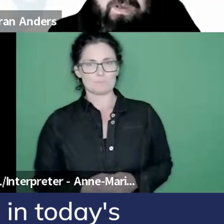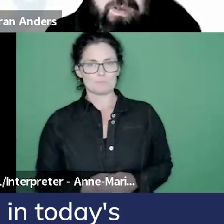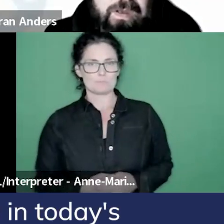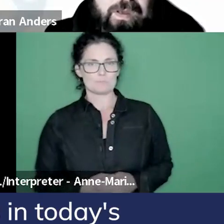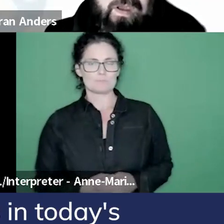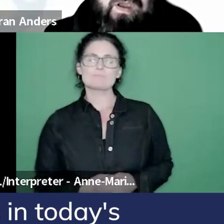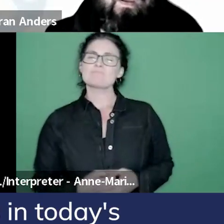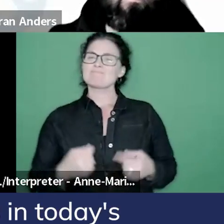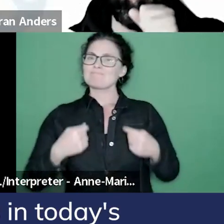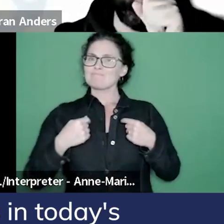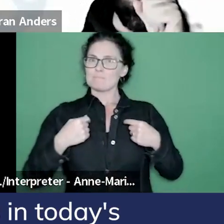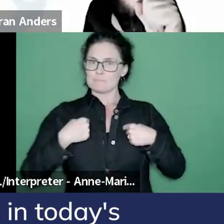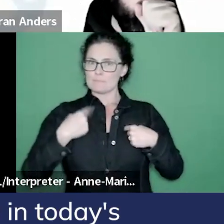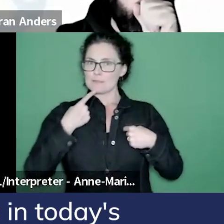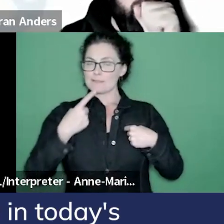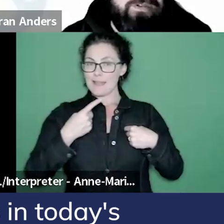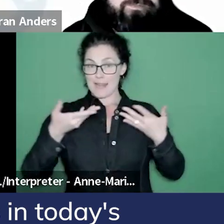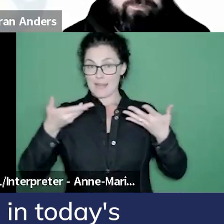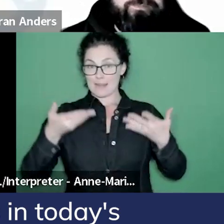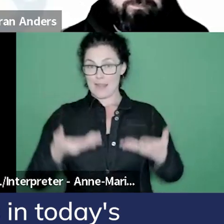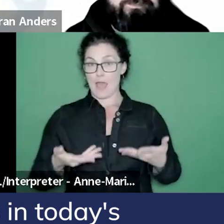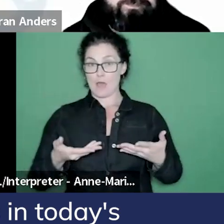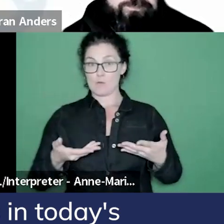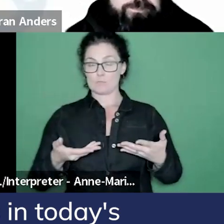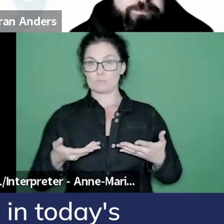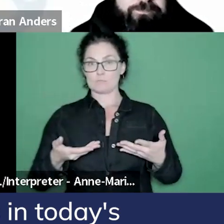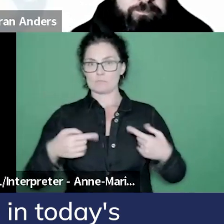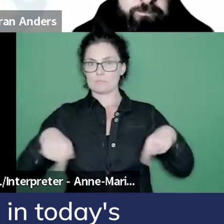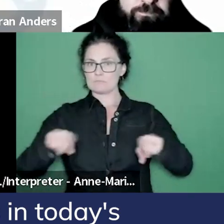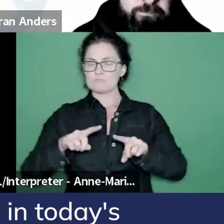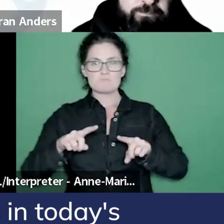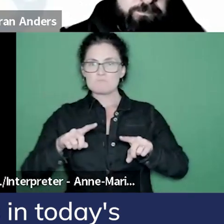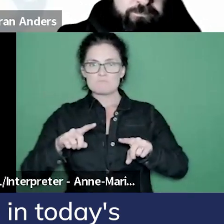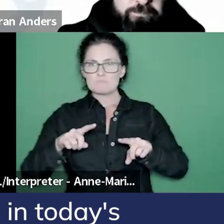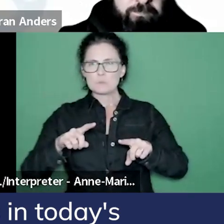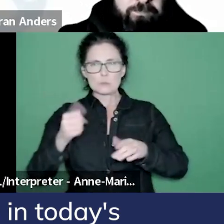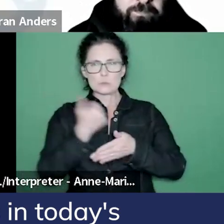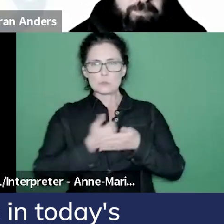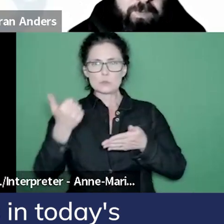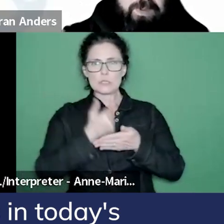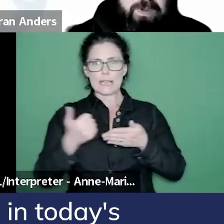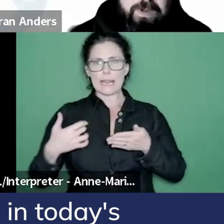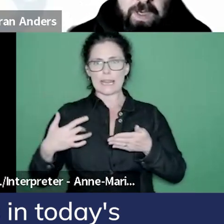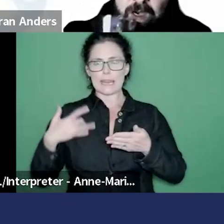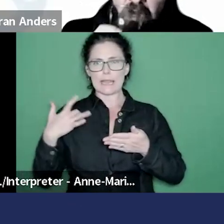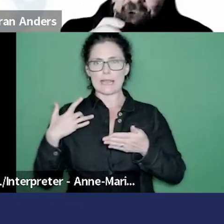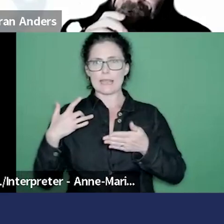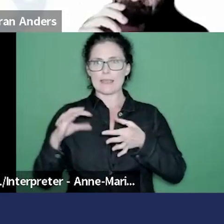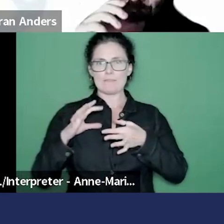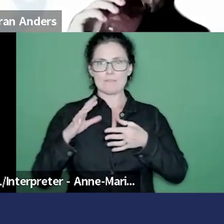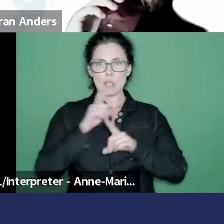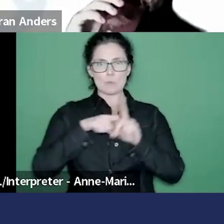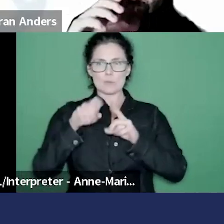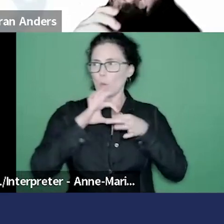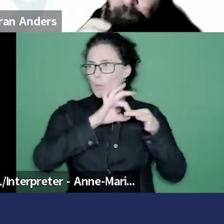So what I would say is, in today's society, we don't generally live in connected